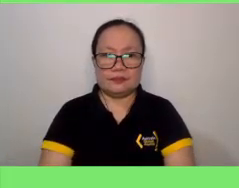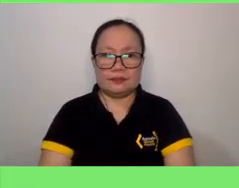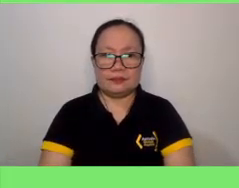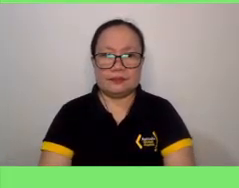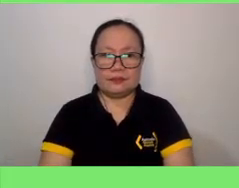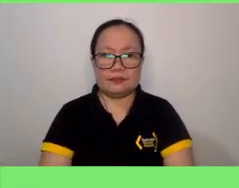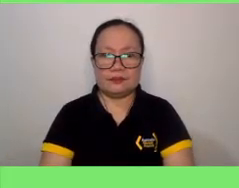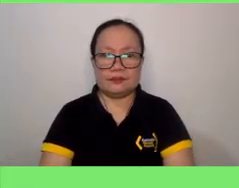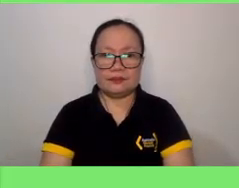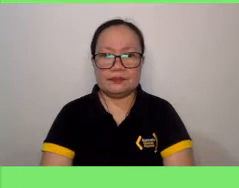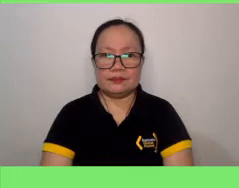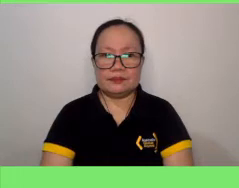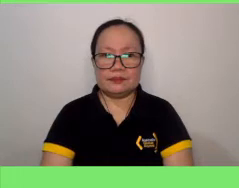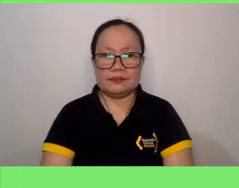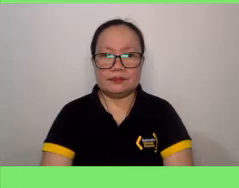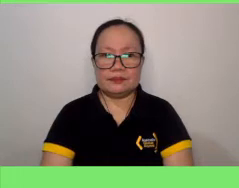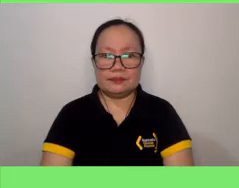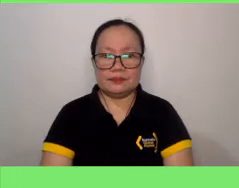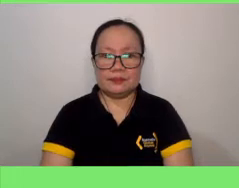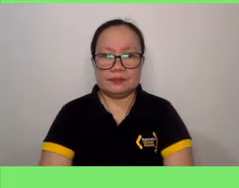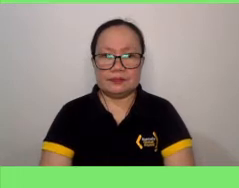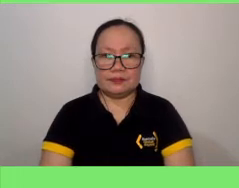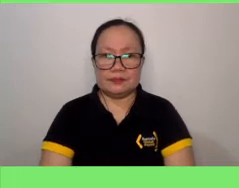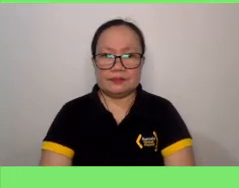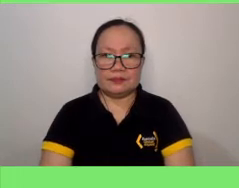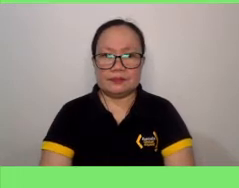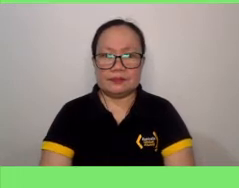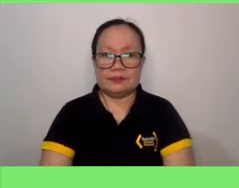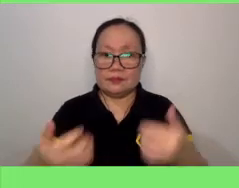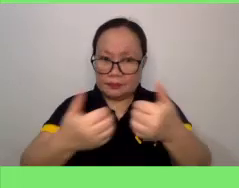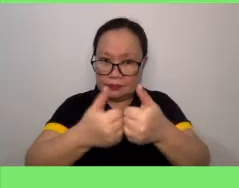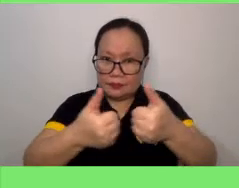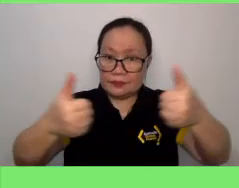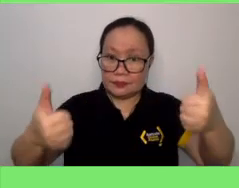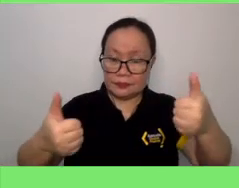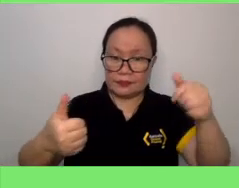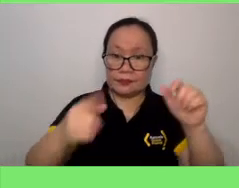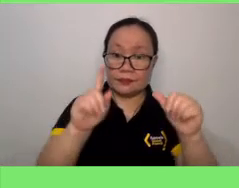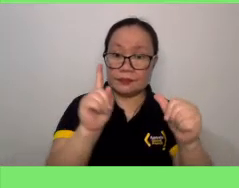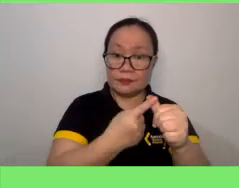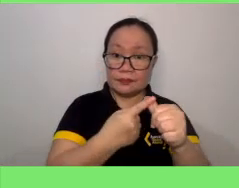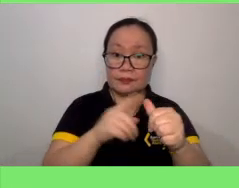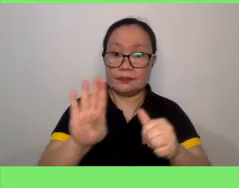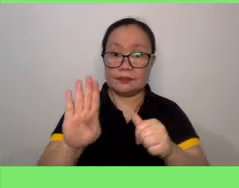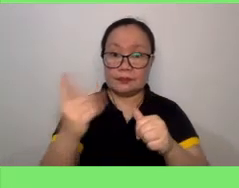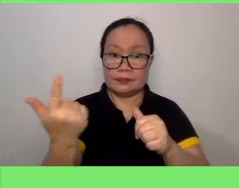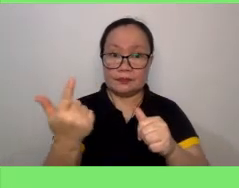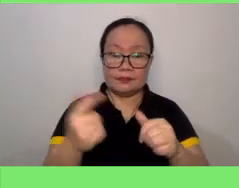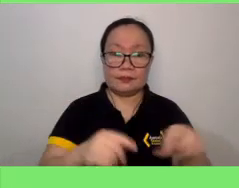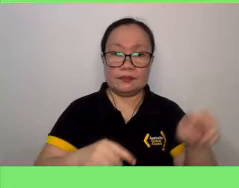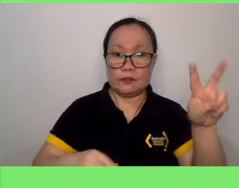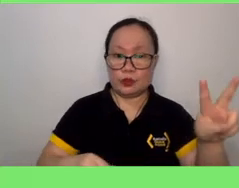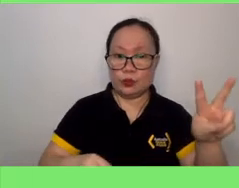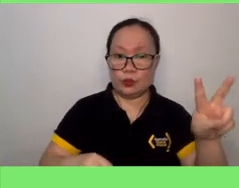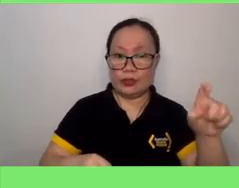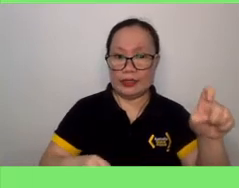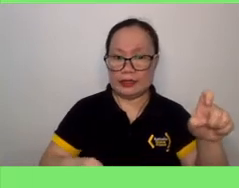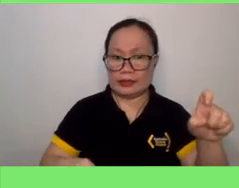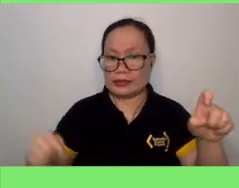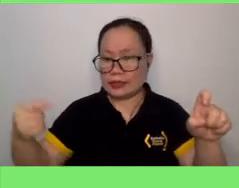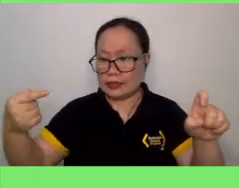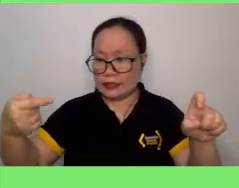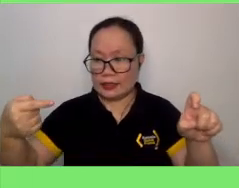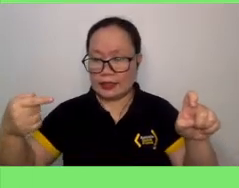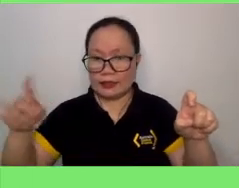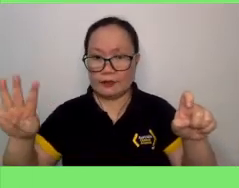pag sinabi natin distributive property, yung first binomial mo, paghiwalayin mo. Okay? So, 2x